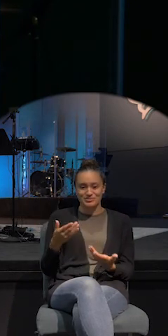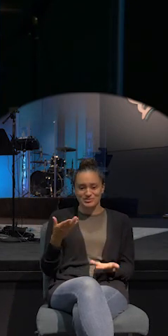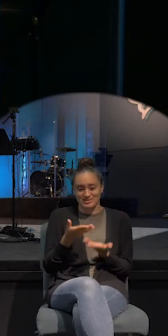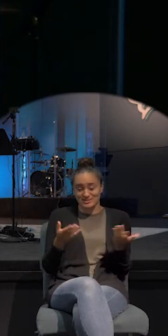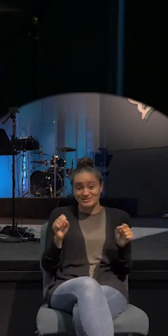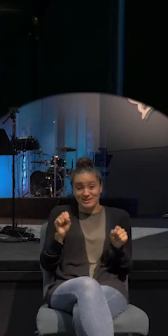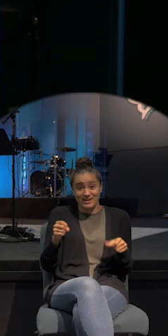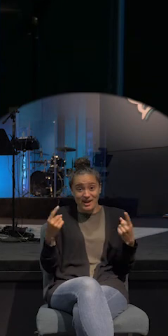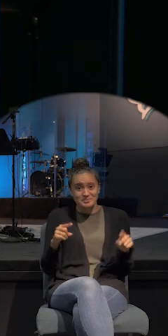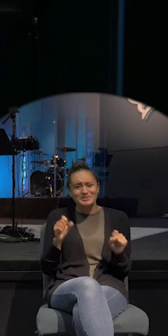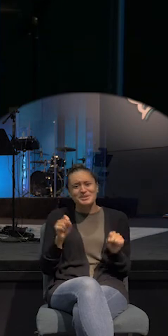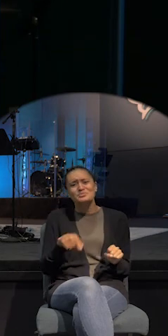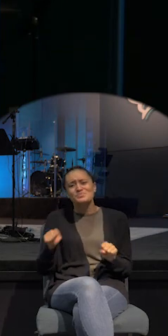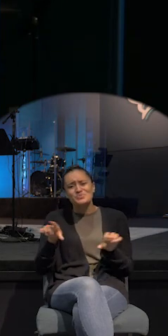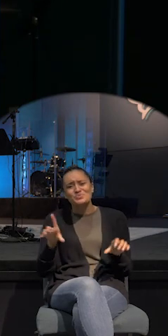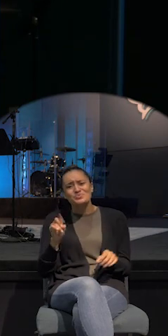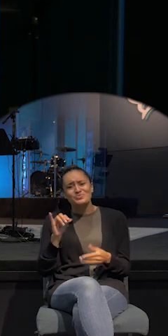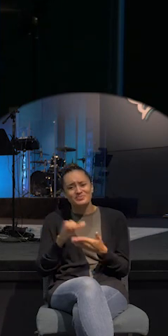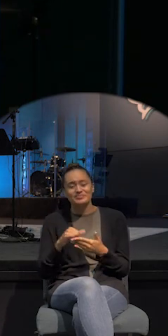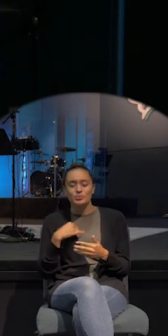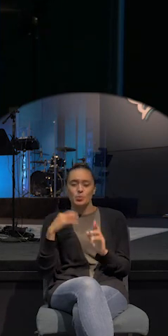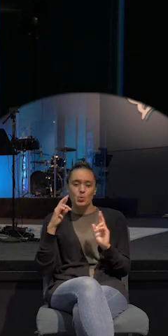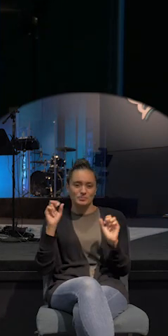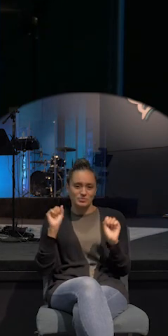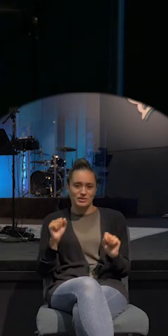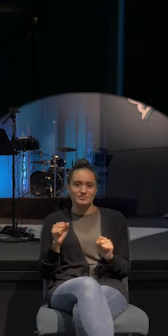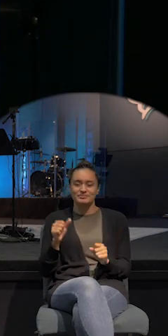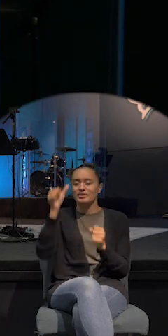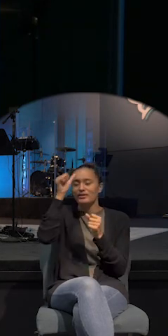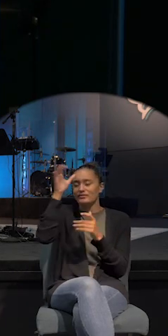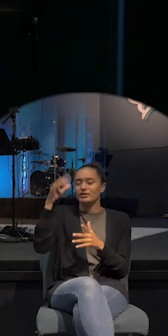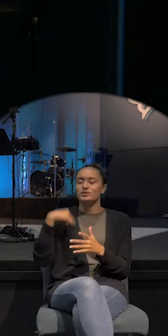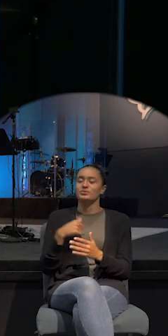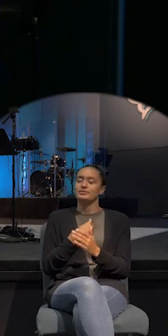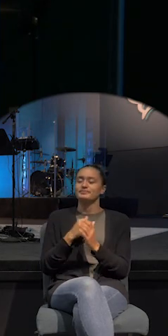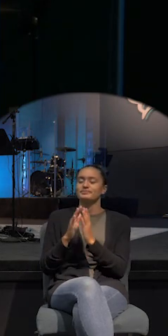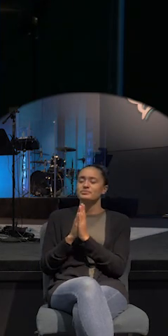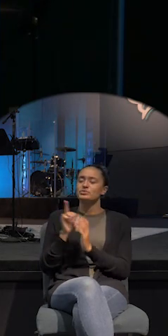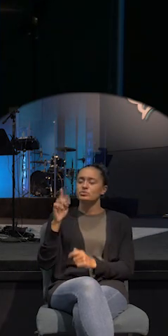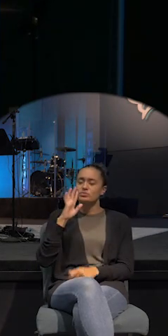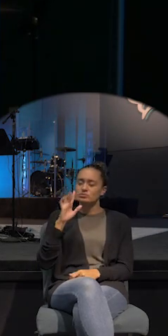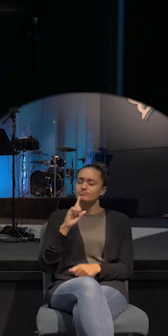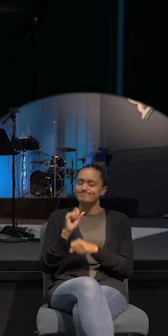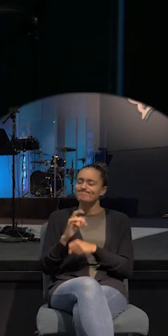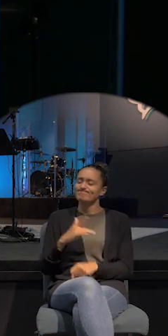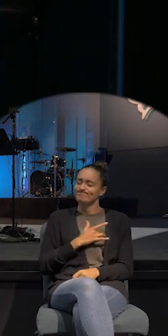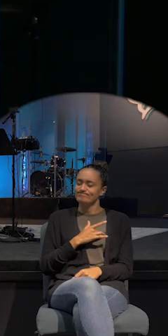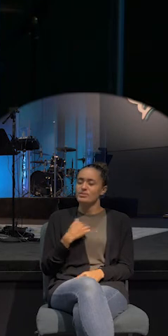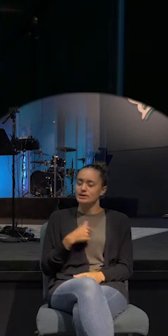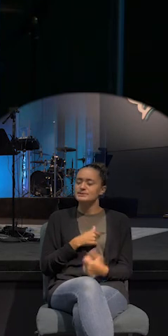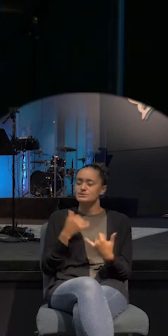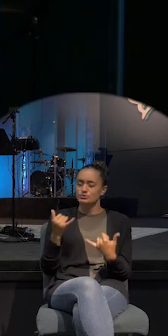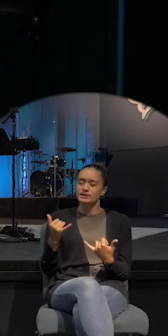Can you do that? I hope that you can. Our Father, we would ask that you would work in us today.